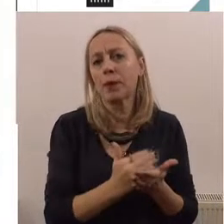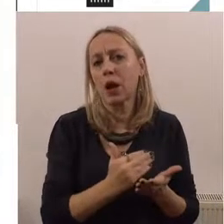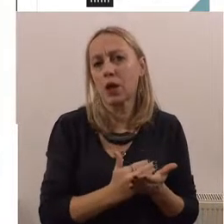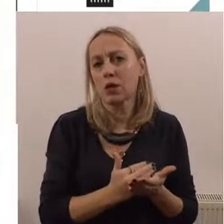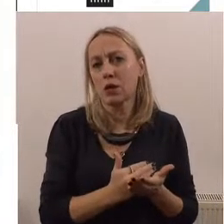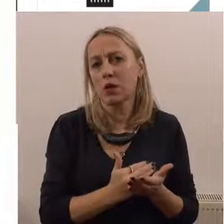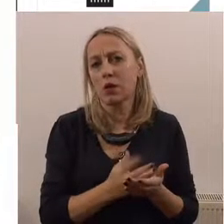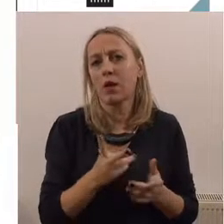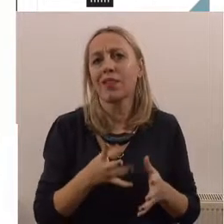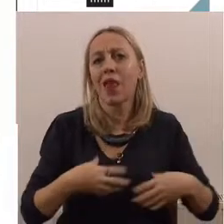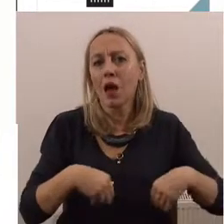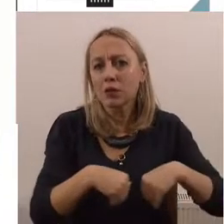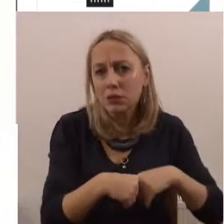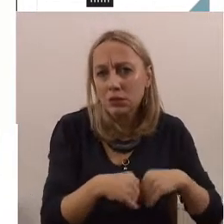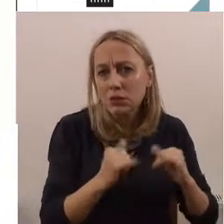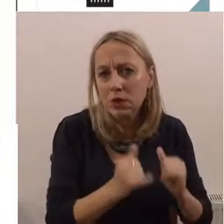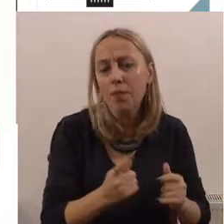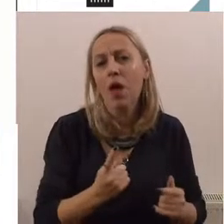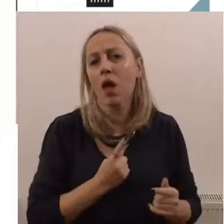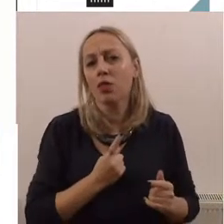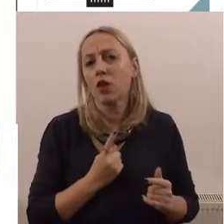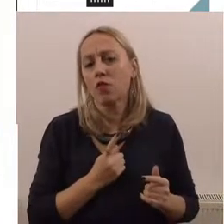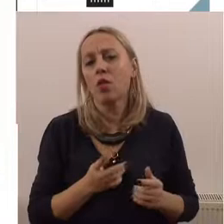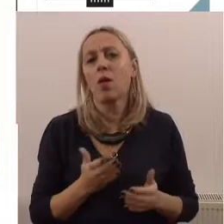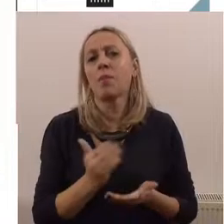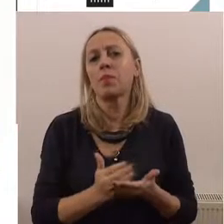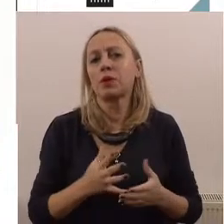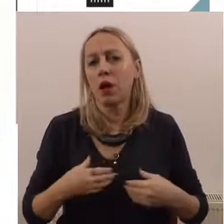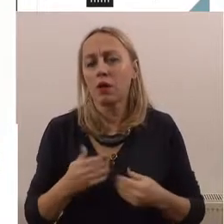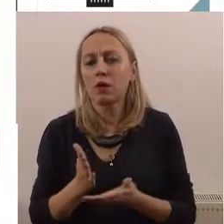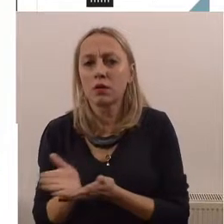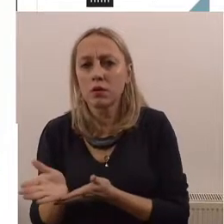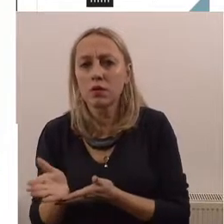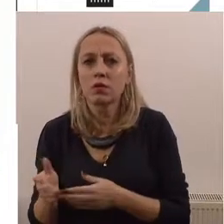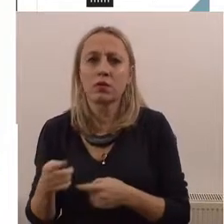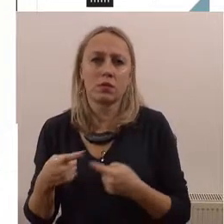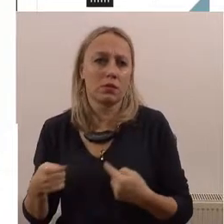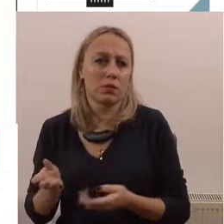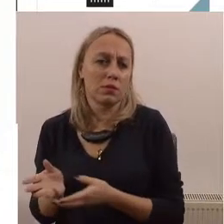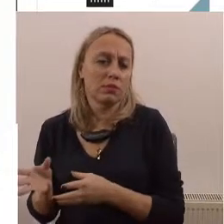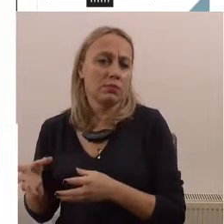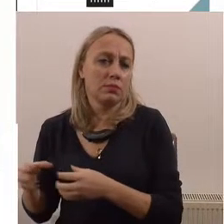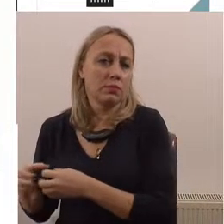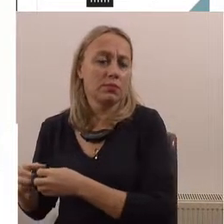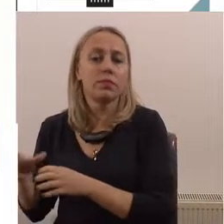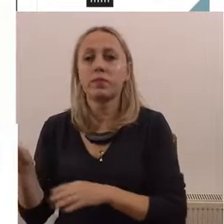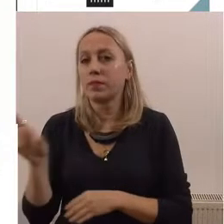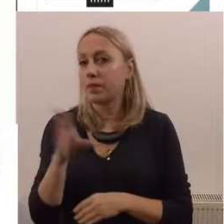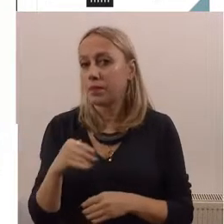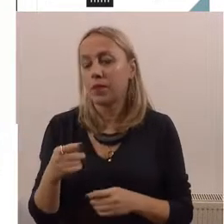and directions now within the accessible museum. There are programs for families, for individuals,